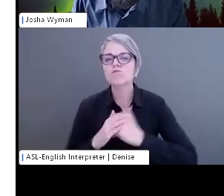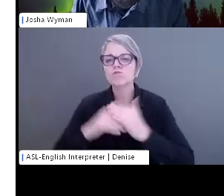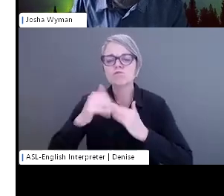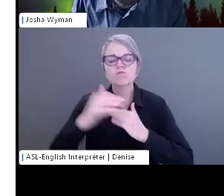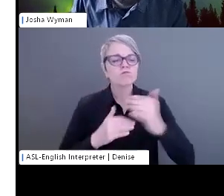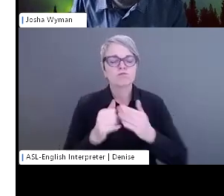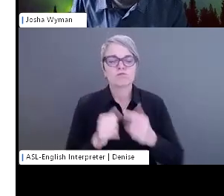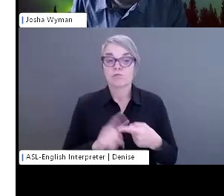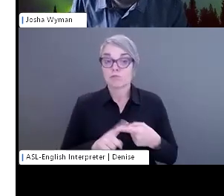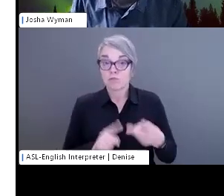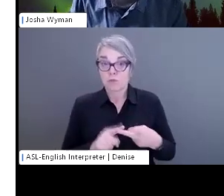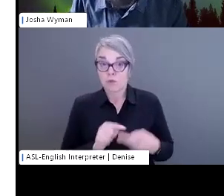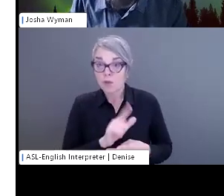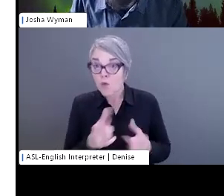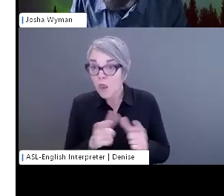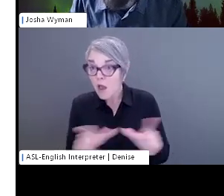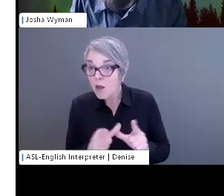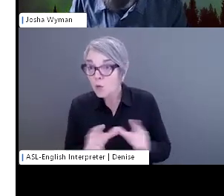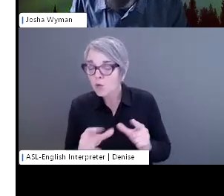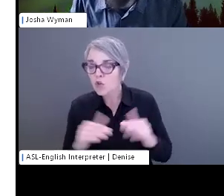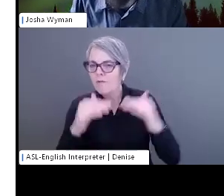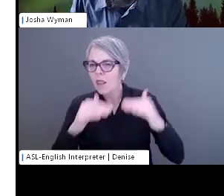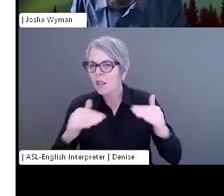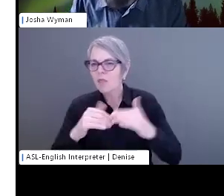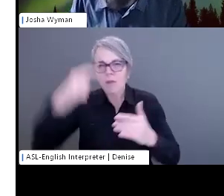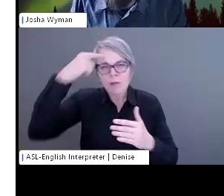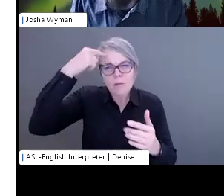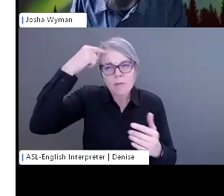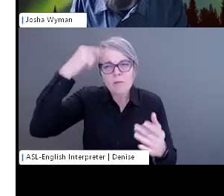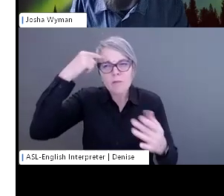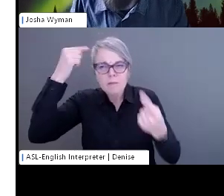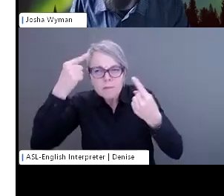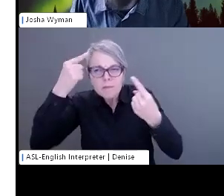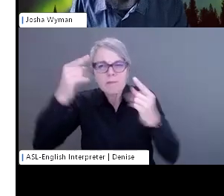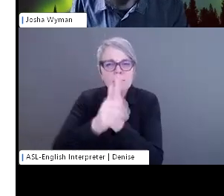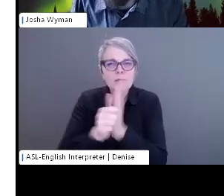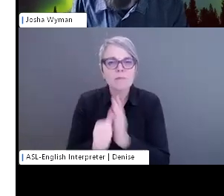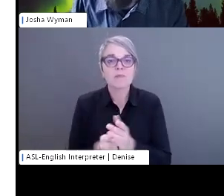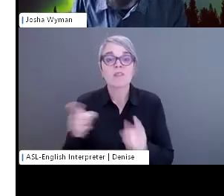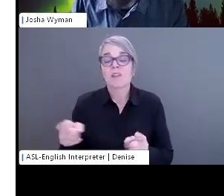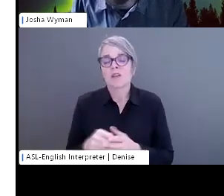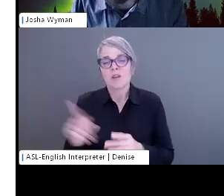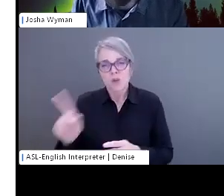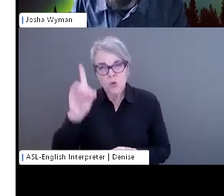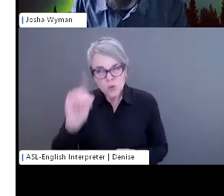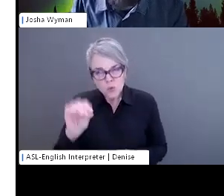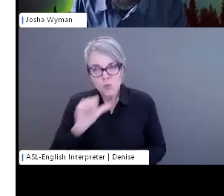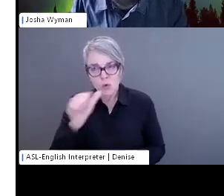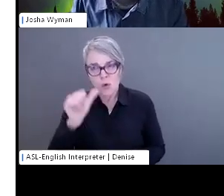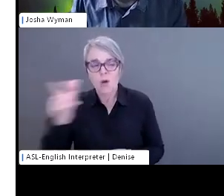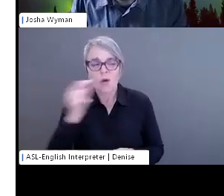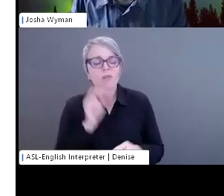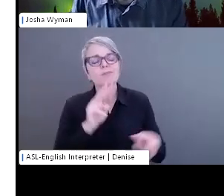memory capacity? Do not infantilize the person. This person is an adult, and they should be treated as an adult and